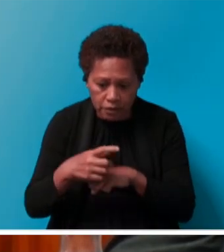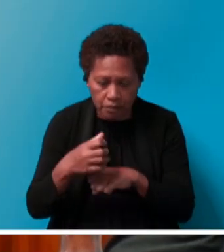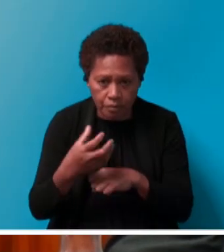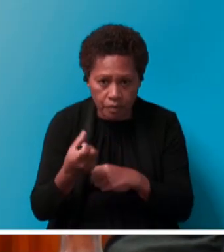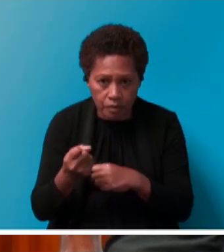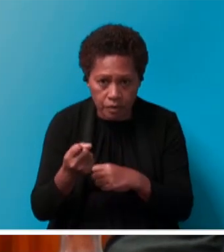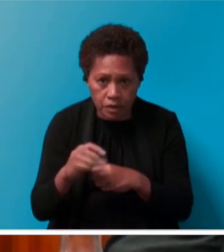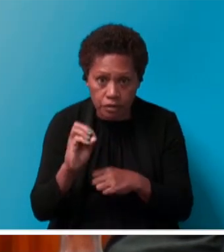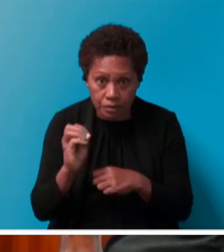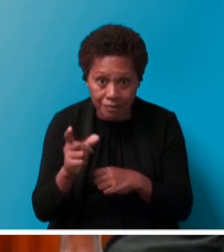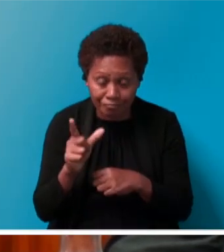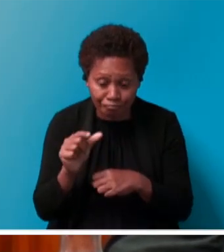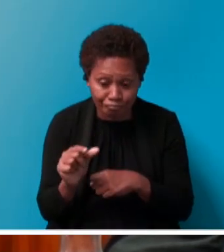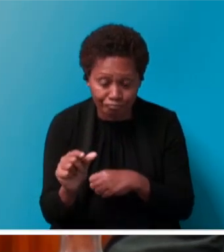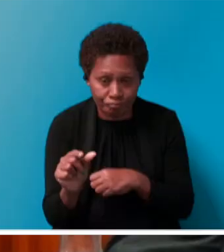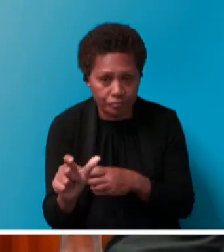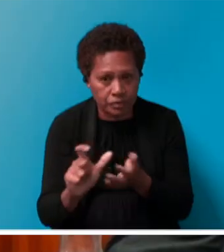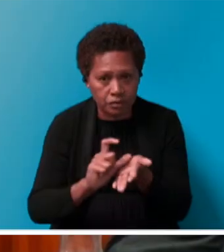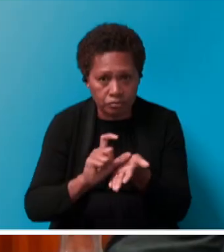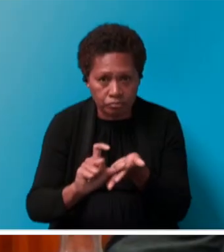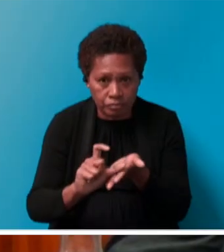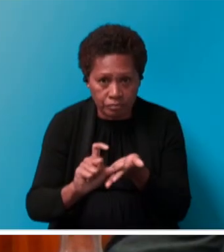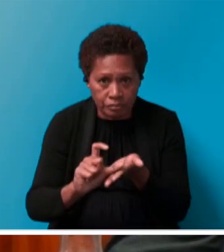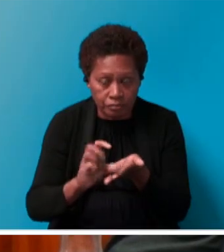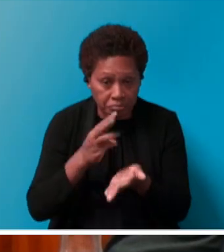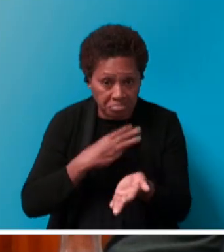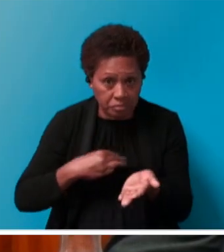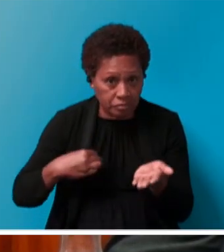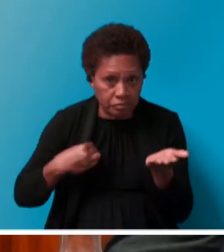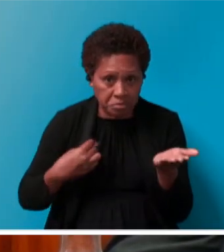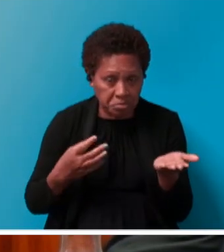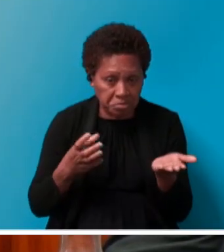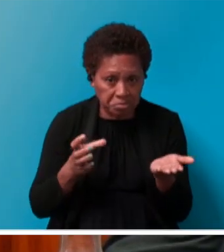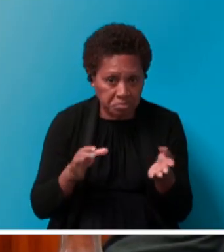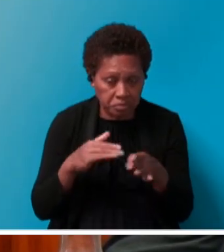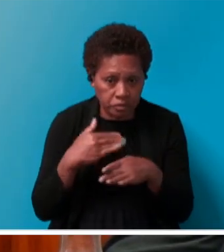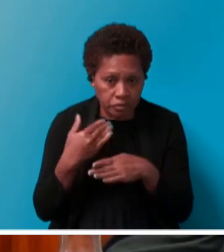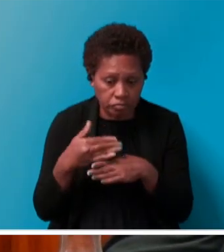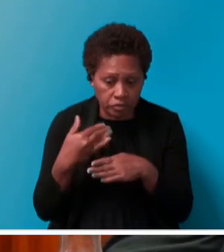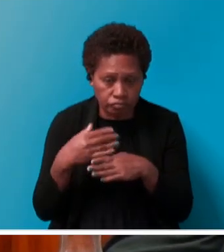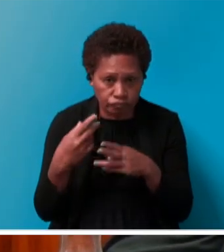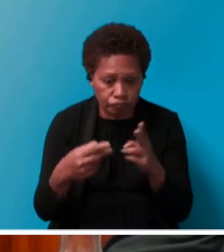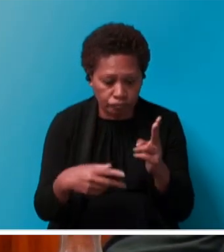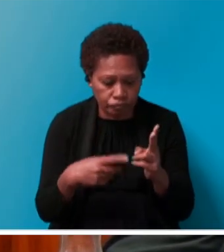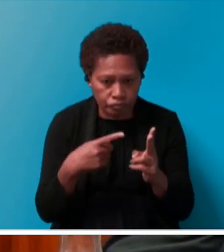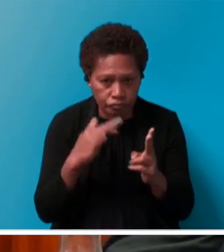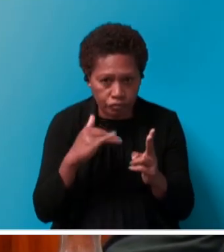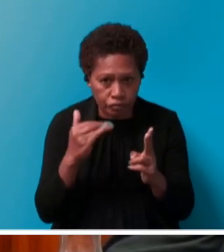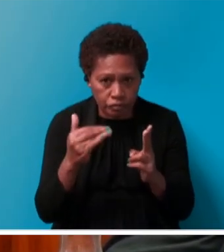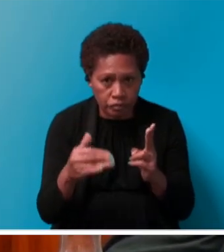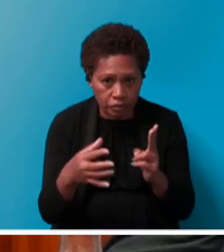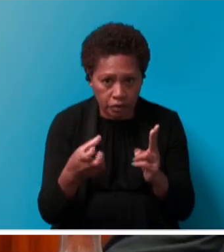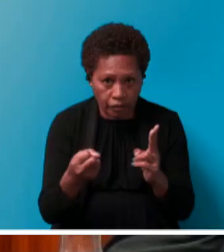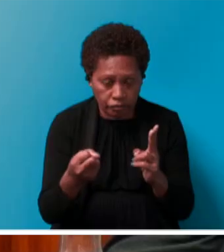forward is clear. My ministry will immediately begin work on 2 fronts. First, formalize